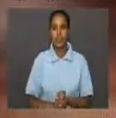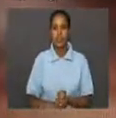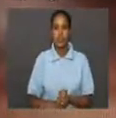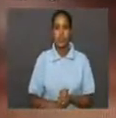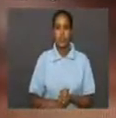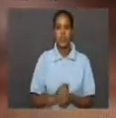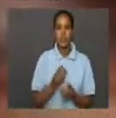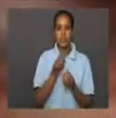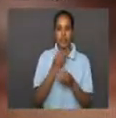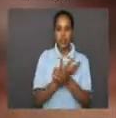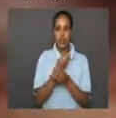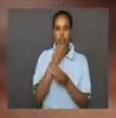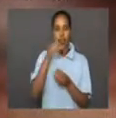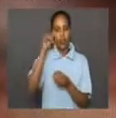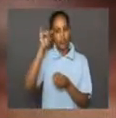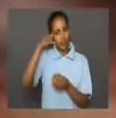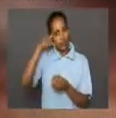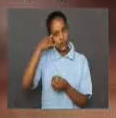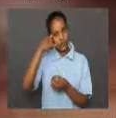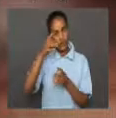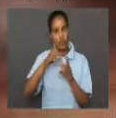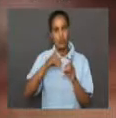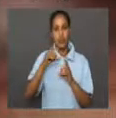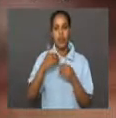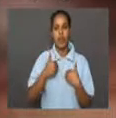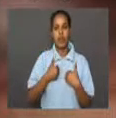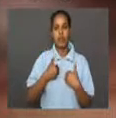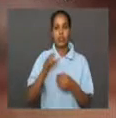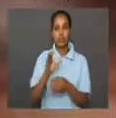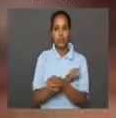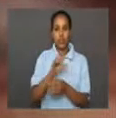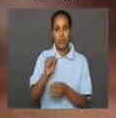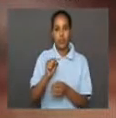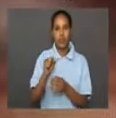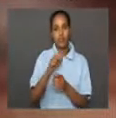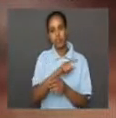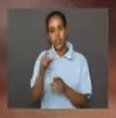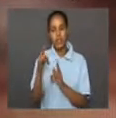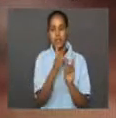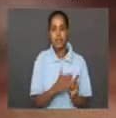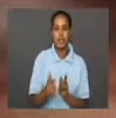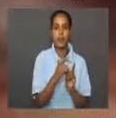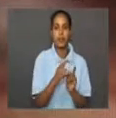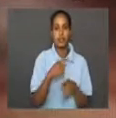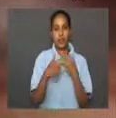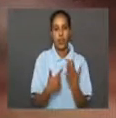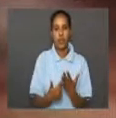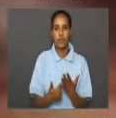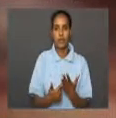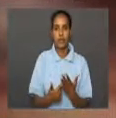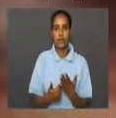Herbivores, like cows, on the other hand, do have cellulase in their systems.